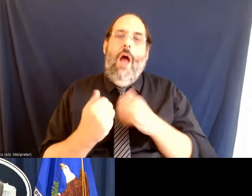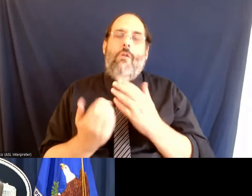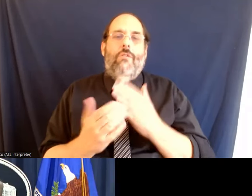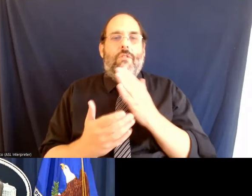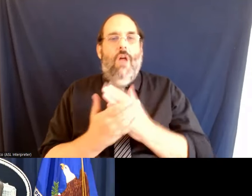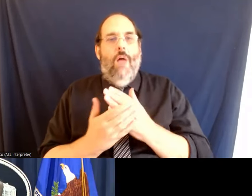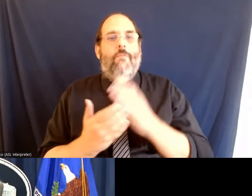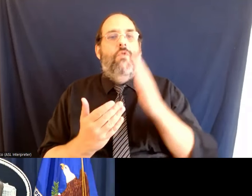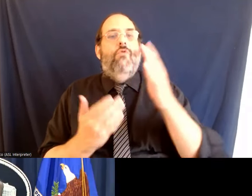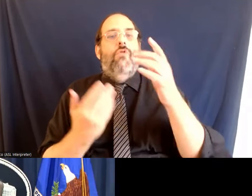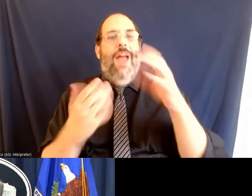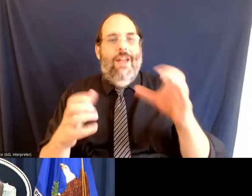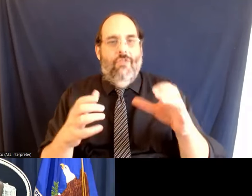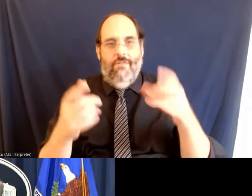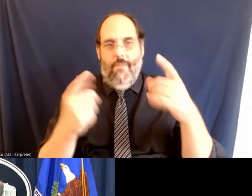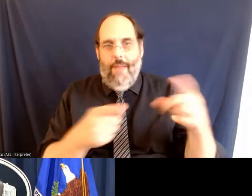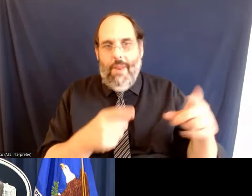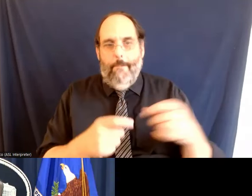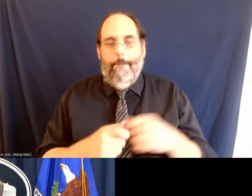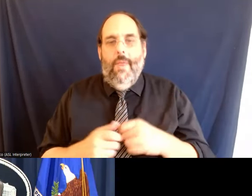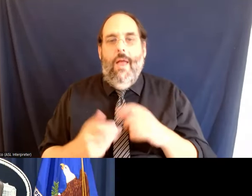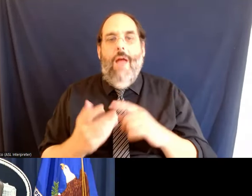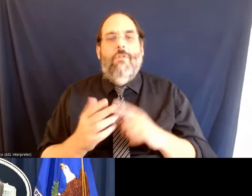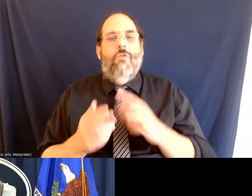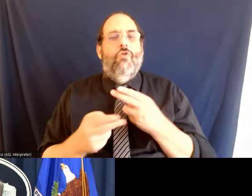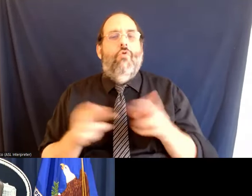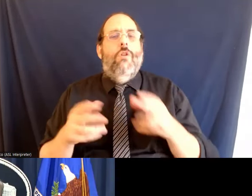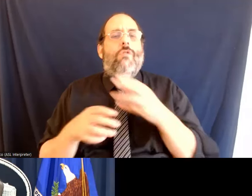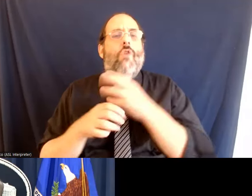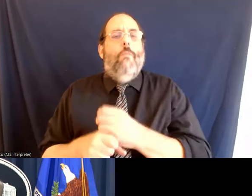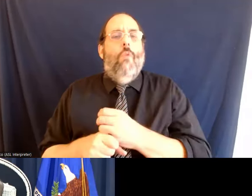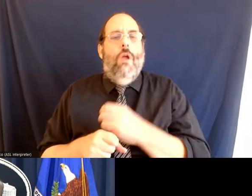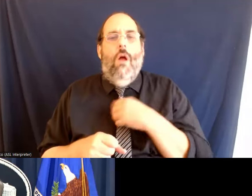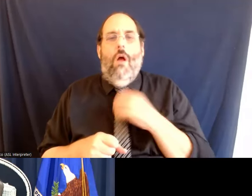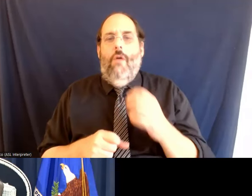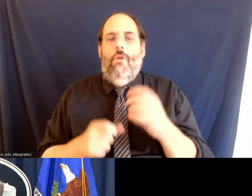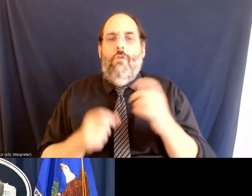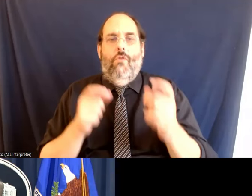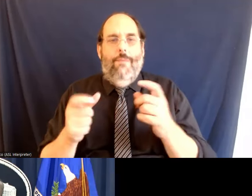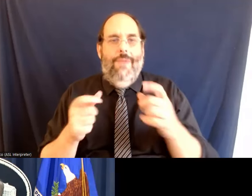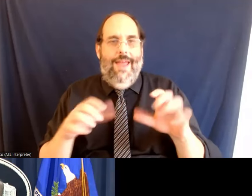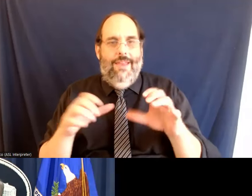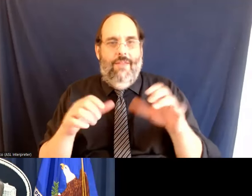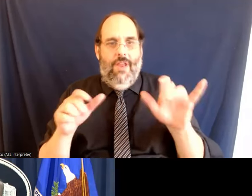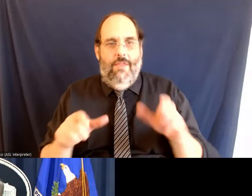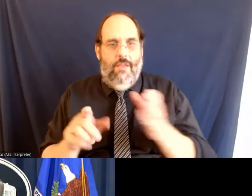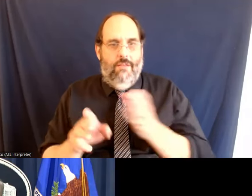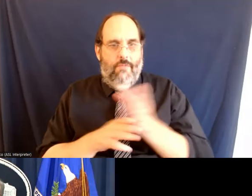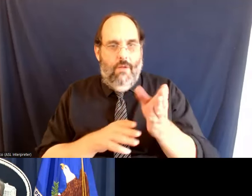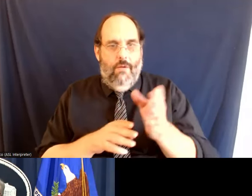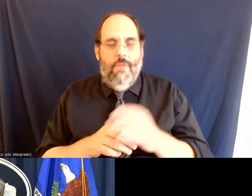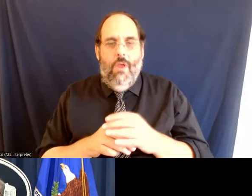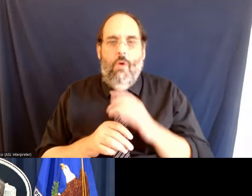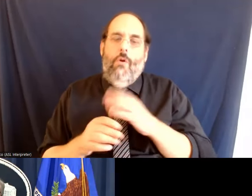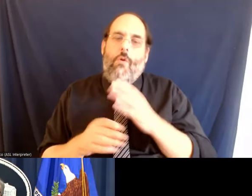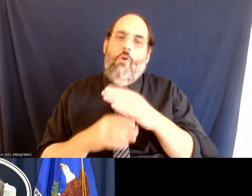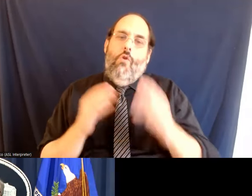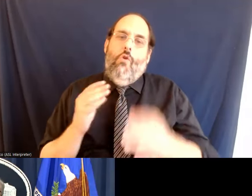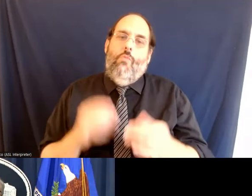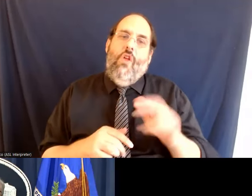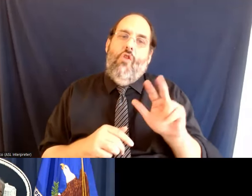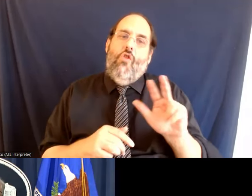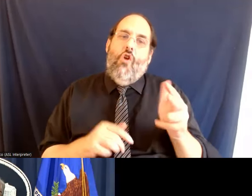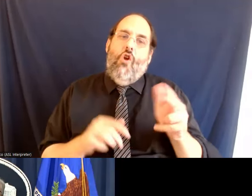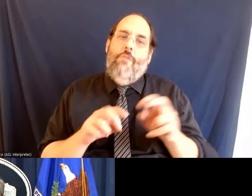hate. After a brief summary of the grant-making activity in this space, we will conclude with a third panel